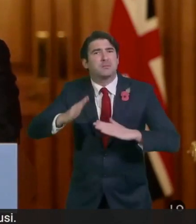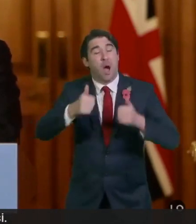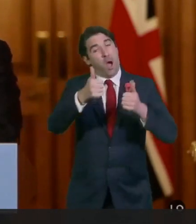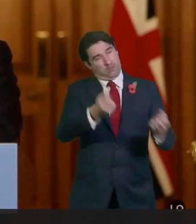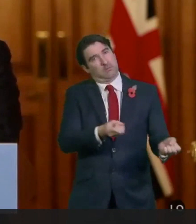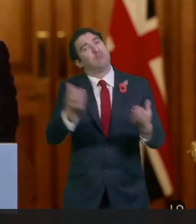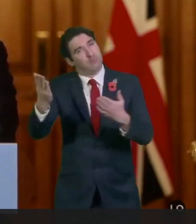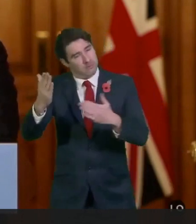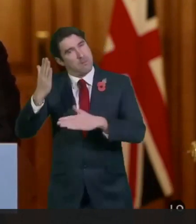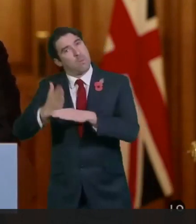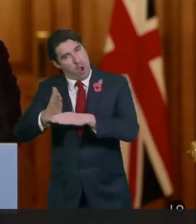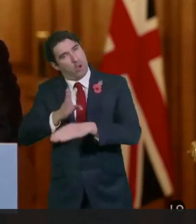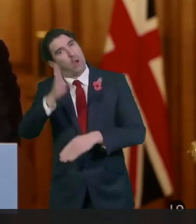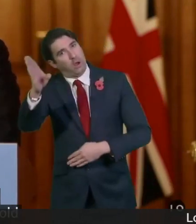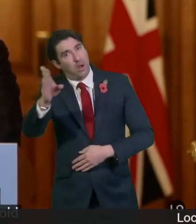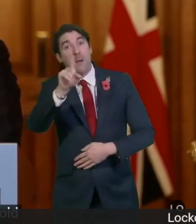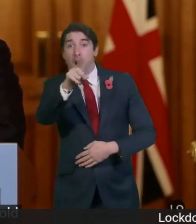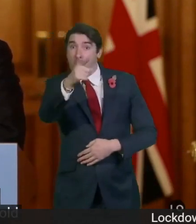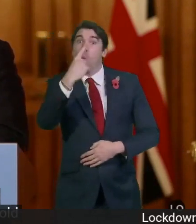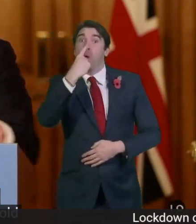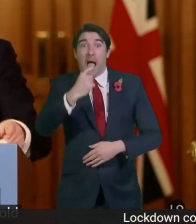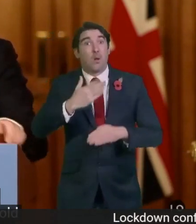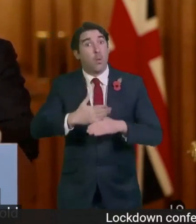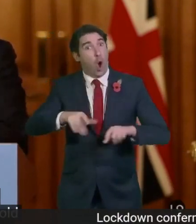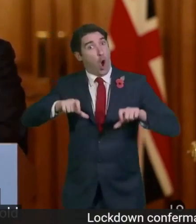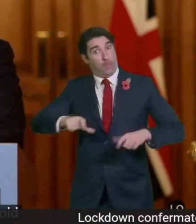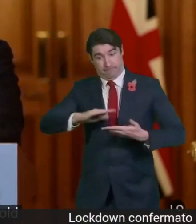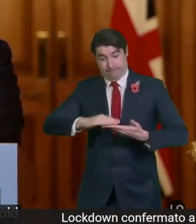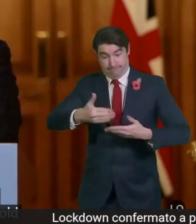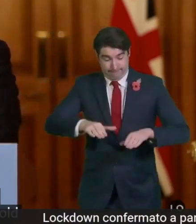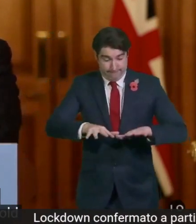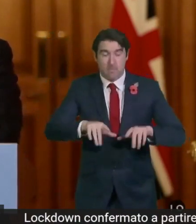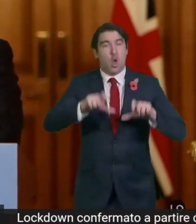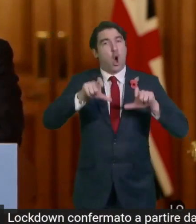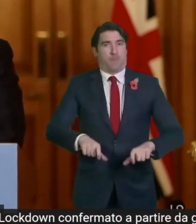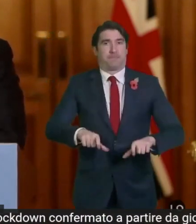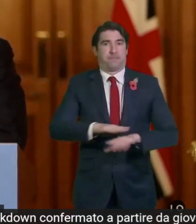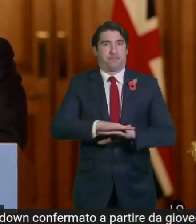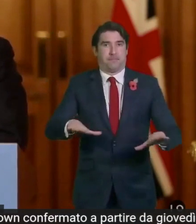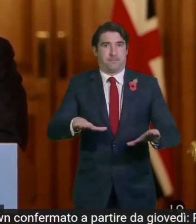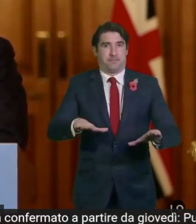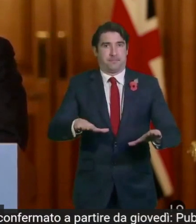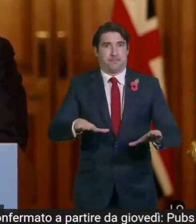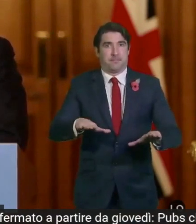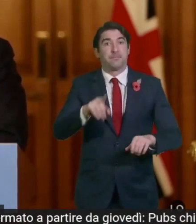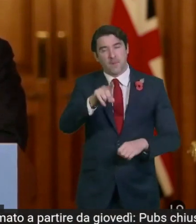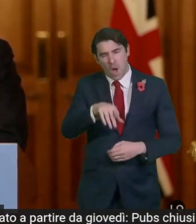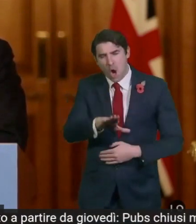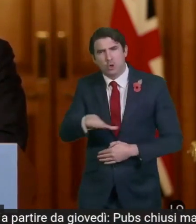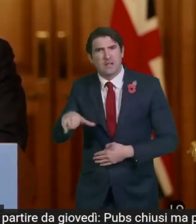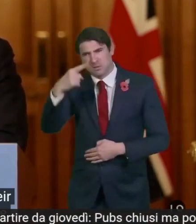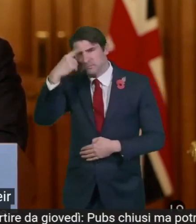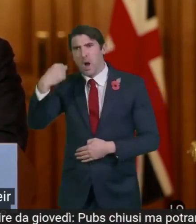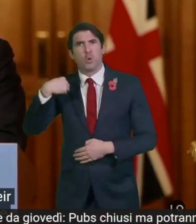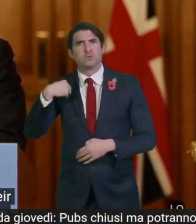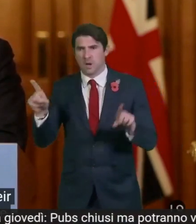other household, and children will still be able to move between homes if their parents are separated. If you're clinically vulnerable